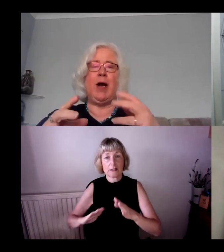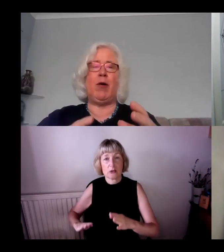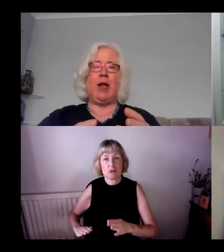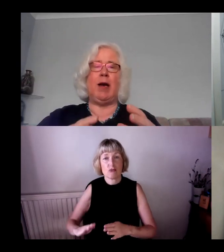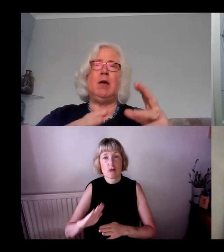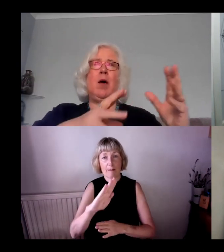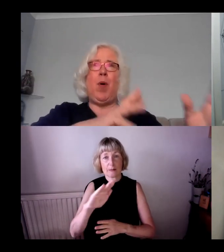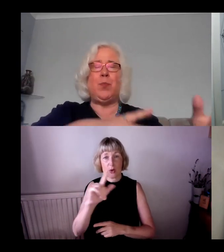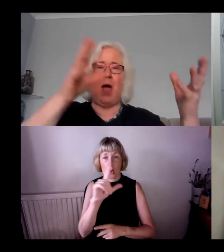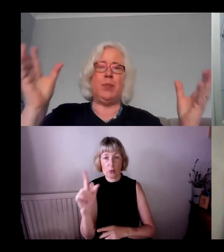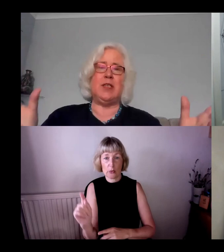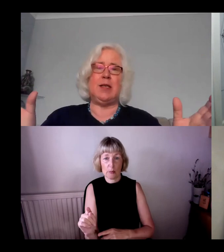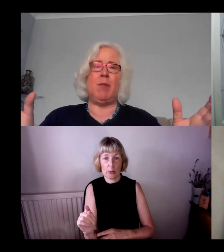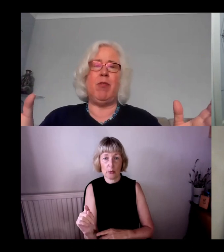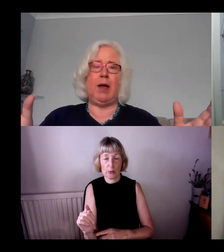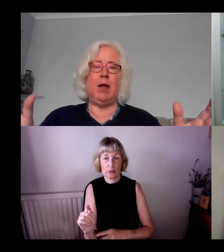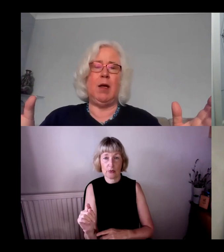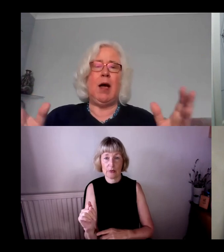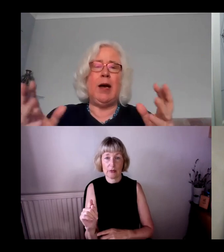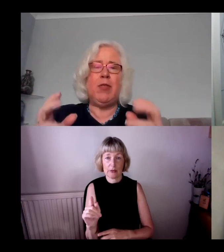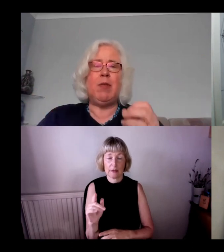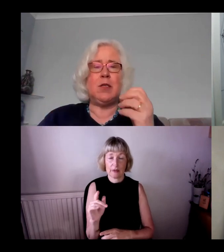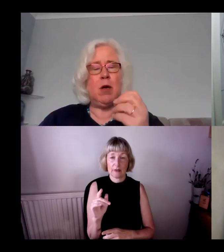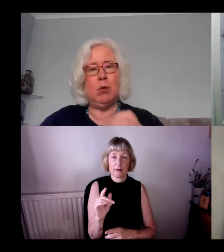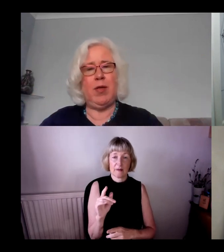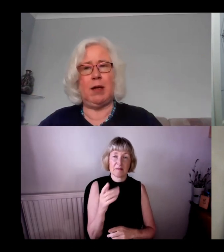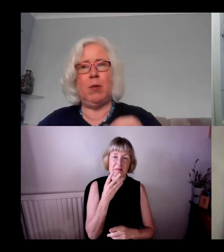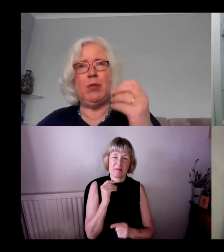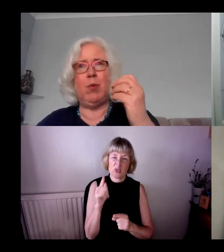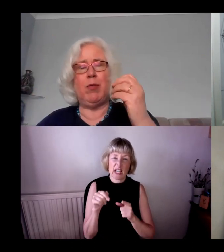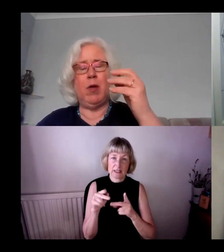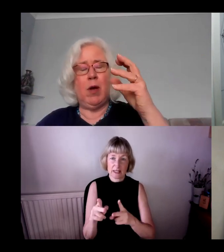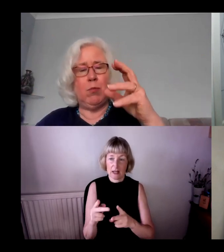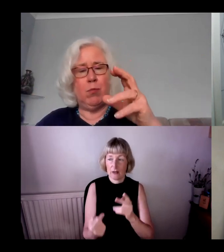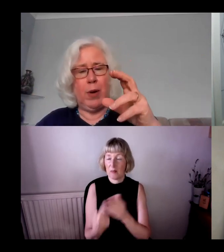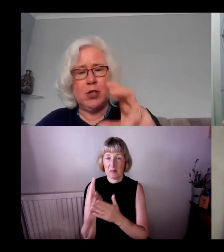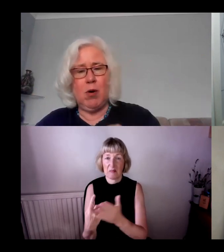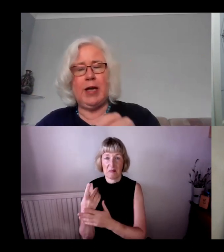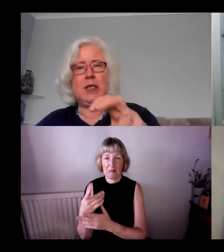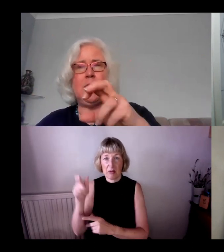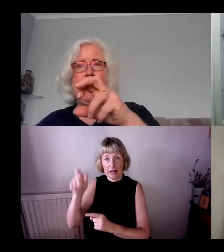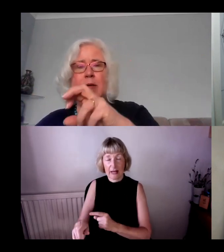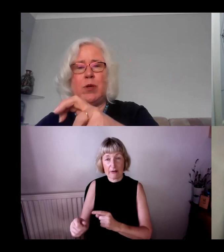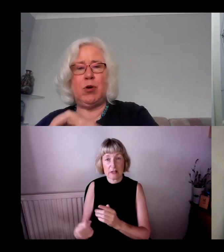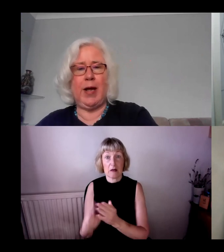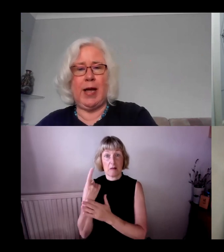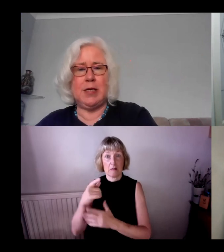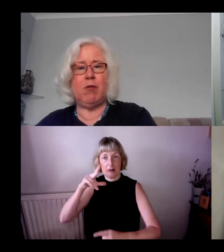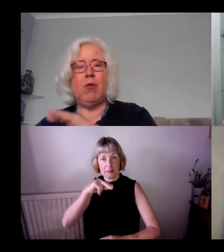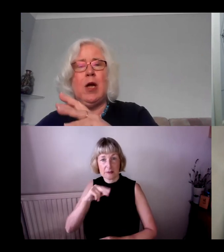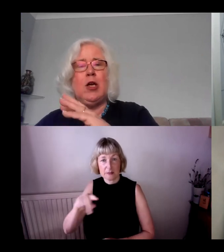character who every now and again pops up and says something. And I think that's the whole thing. With integrated and